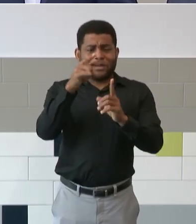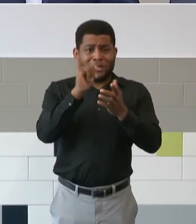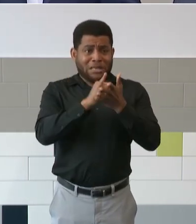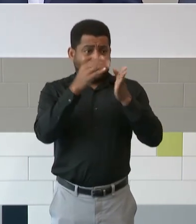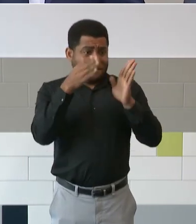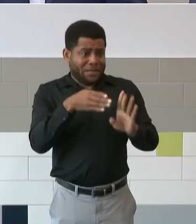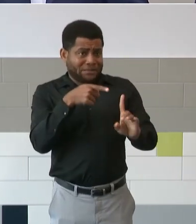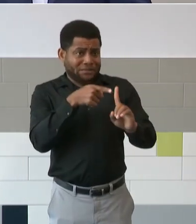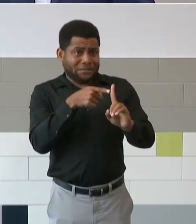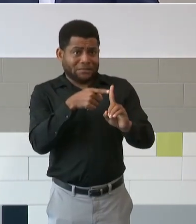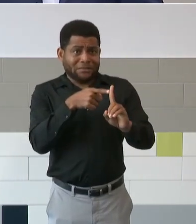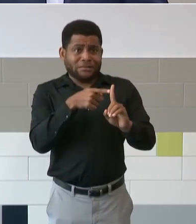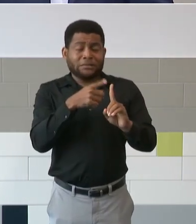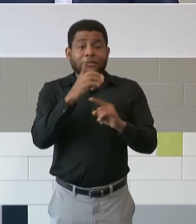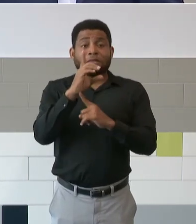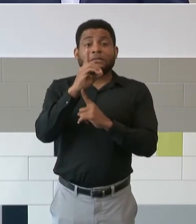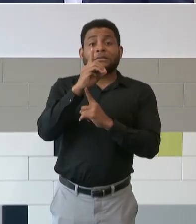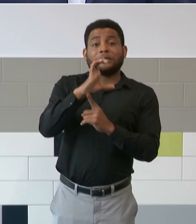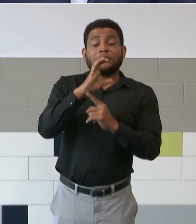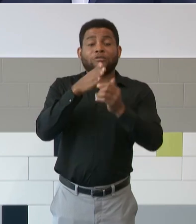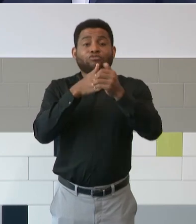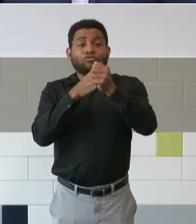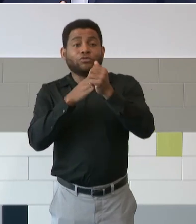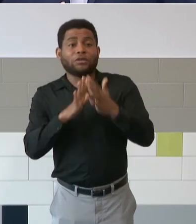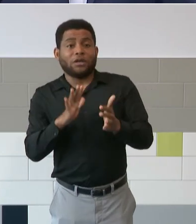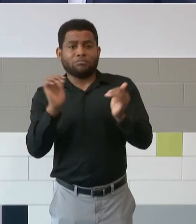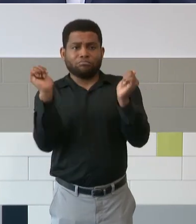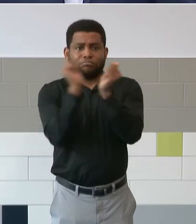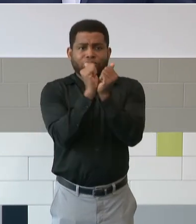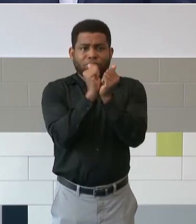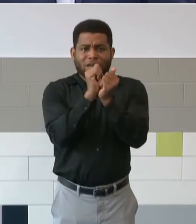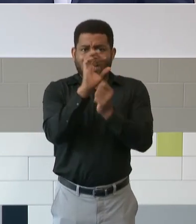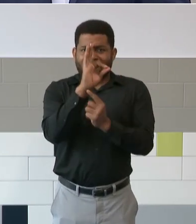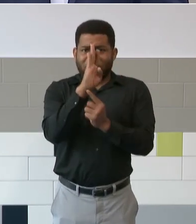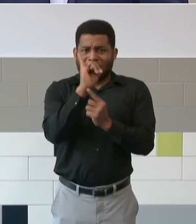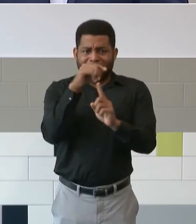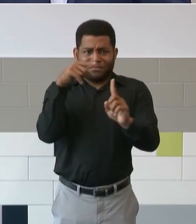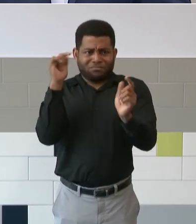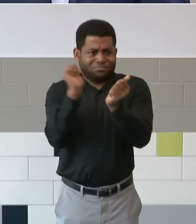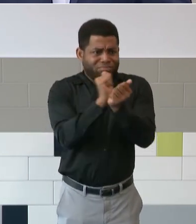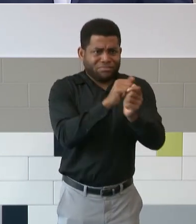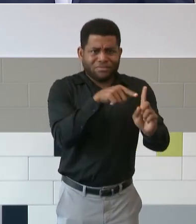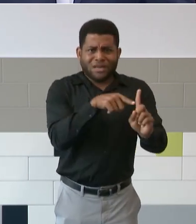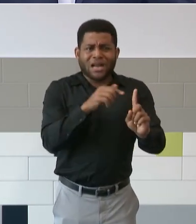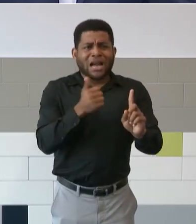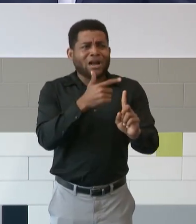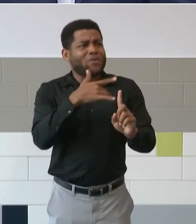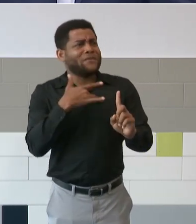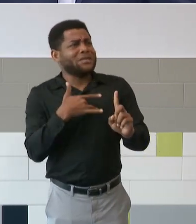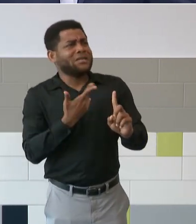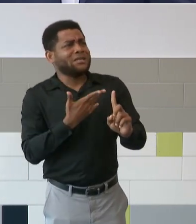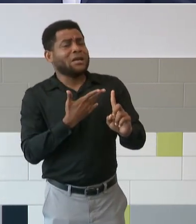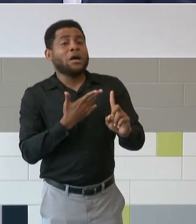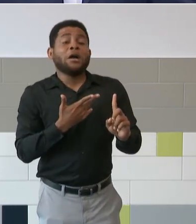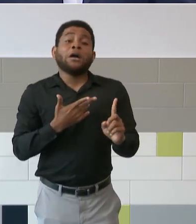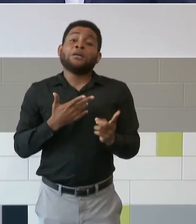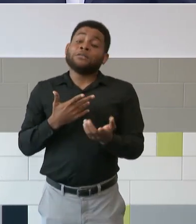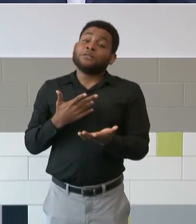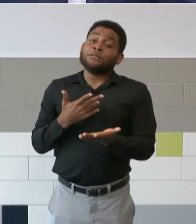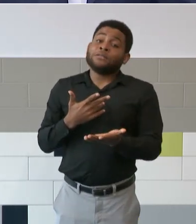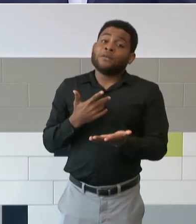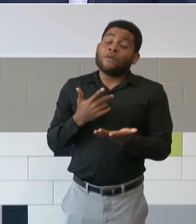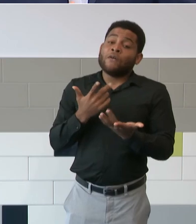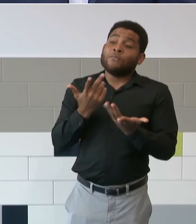the FBI? Well, I mean, I could state the obvious, but so maybe I will. It's very troubling. It's